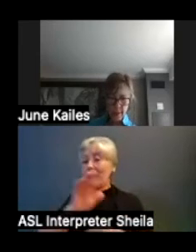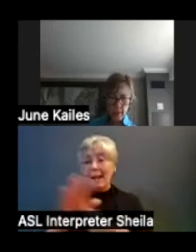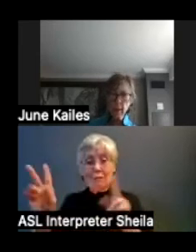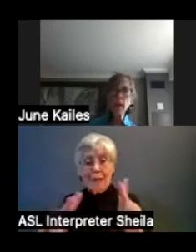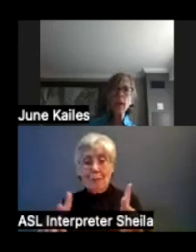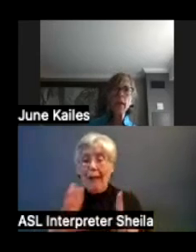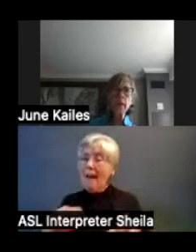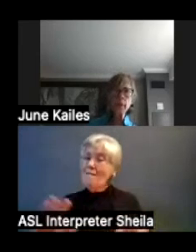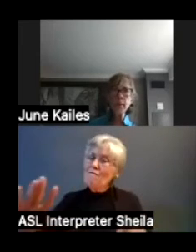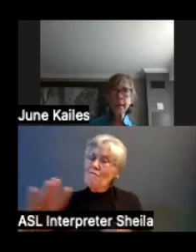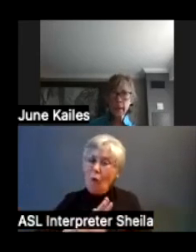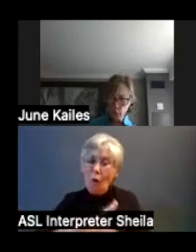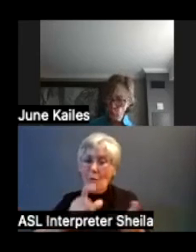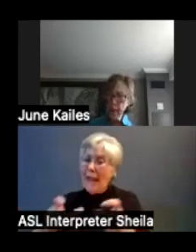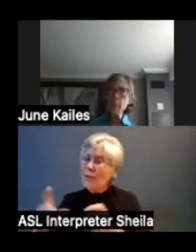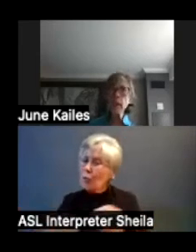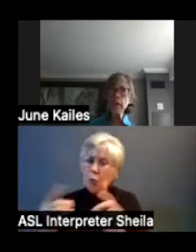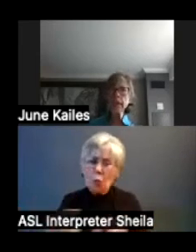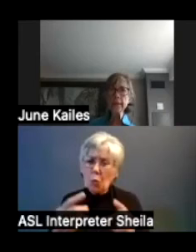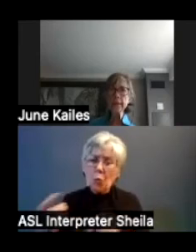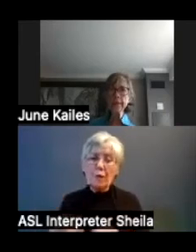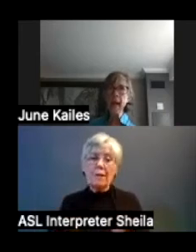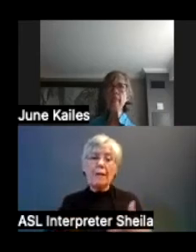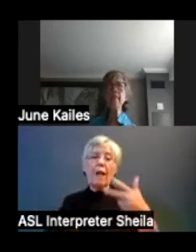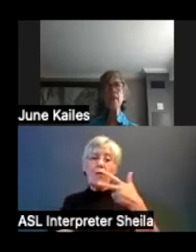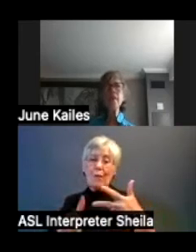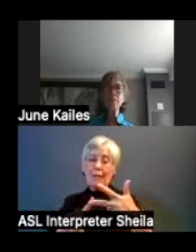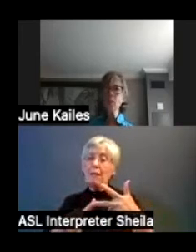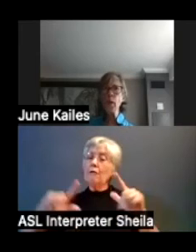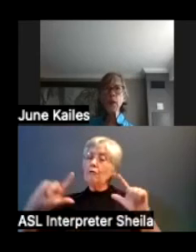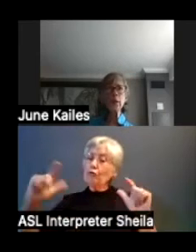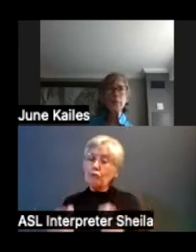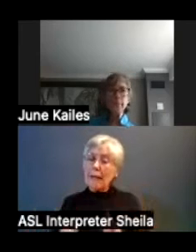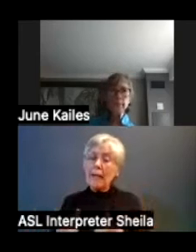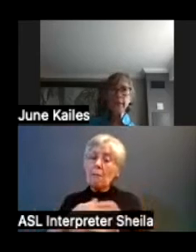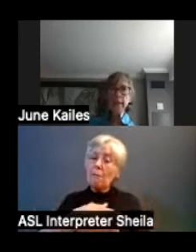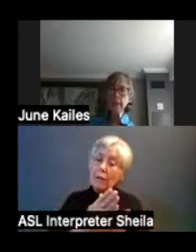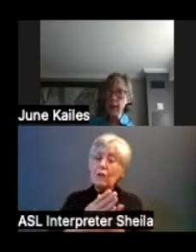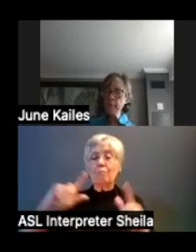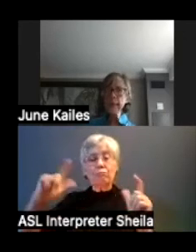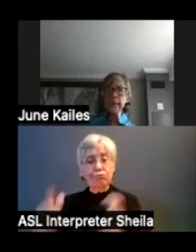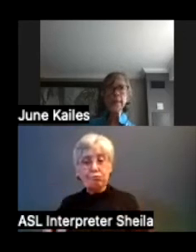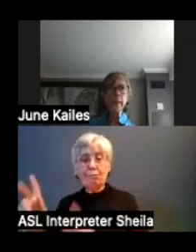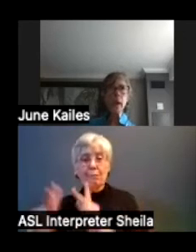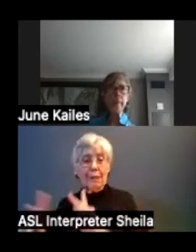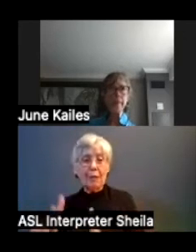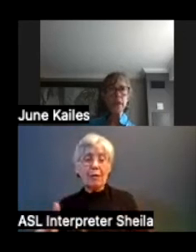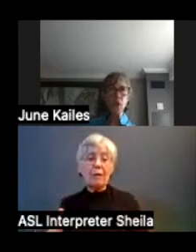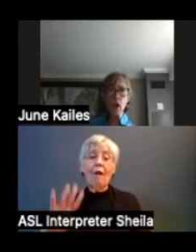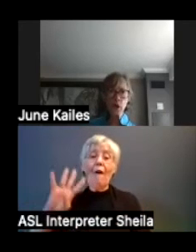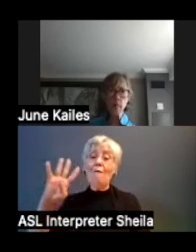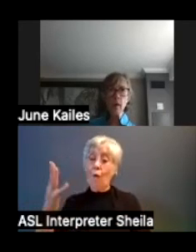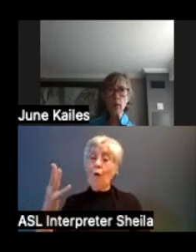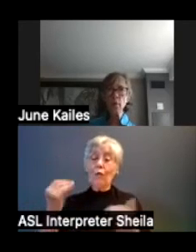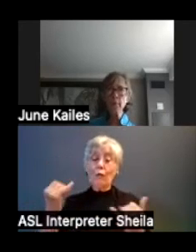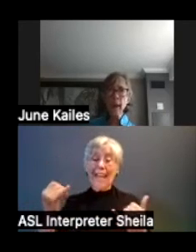plates. 3, shrinking budgets and staff. 4, today's champions are often